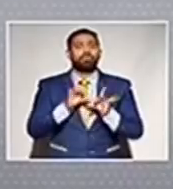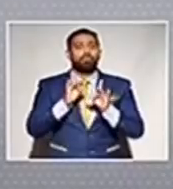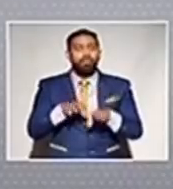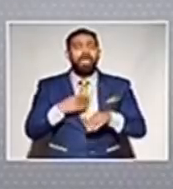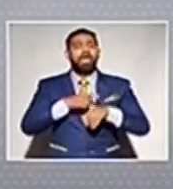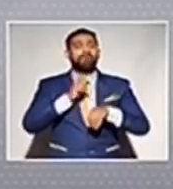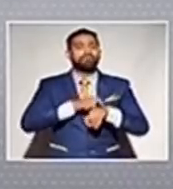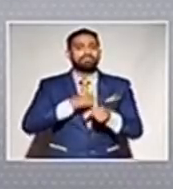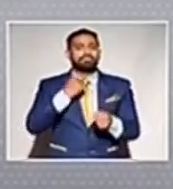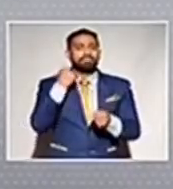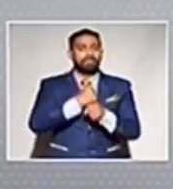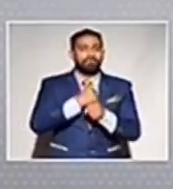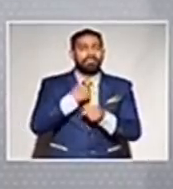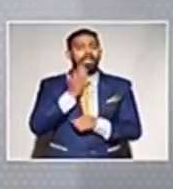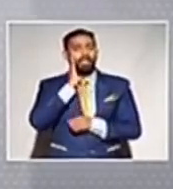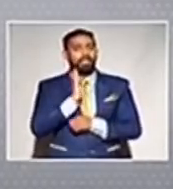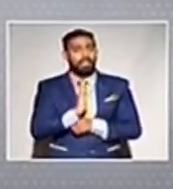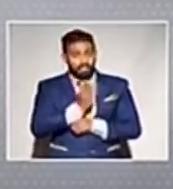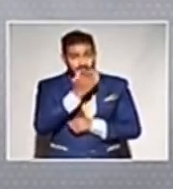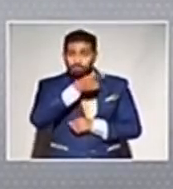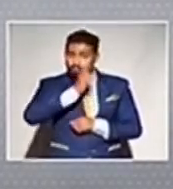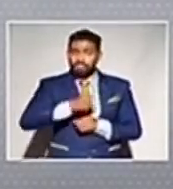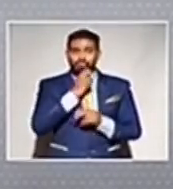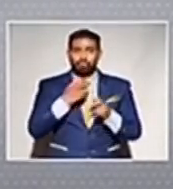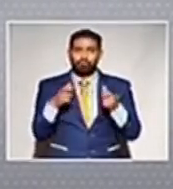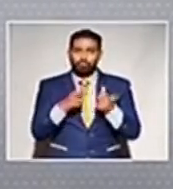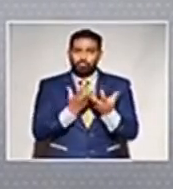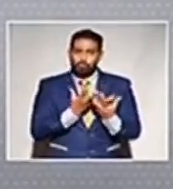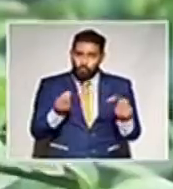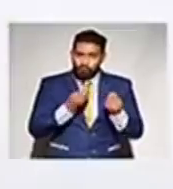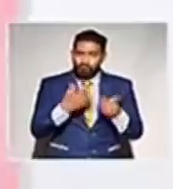to resort to a sovereign default.